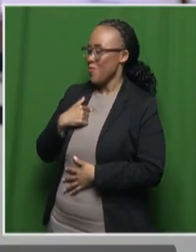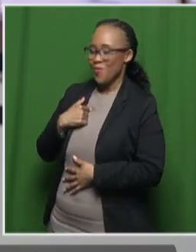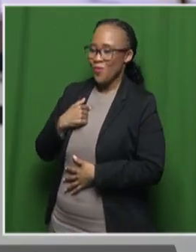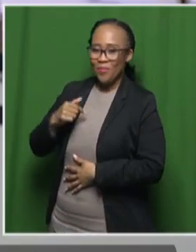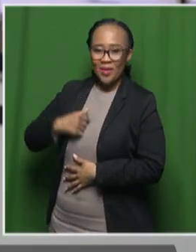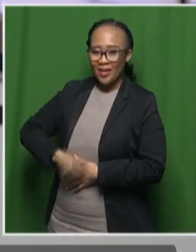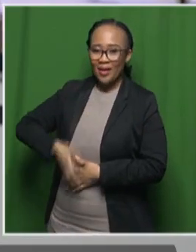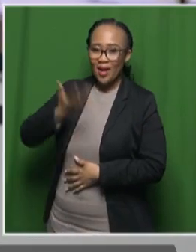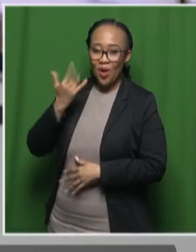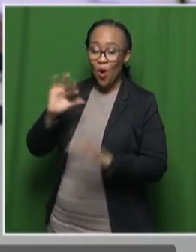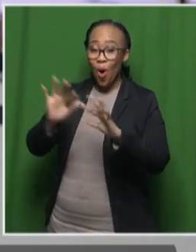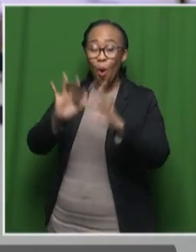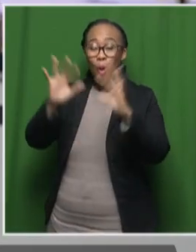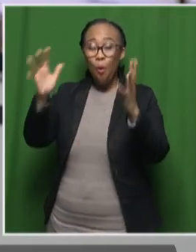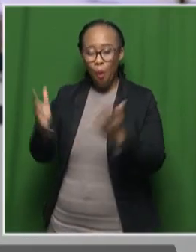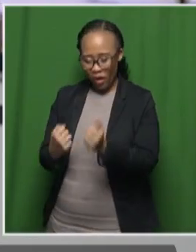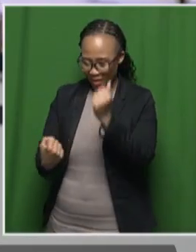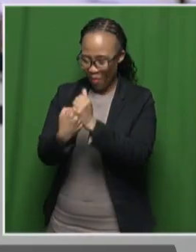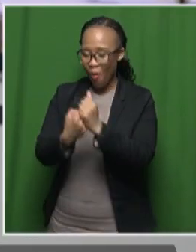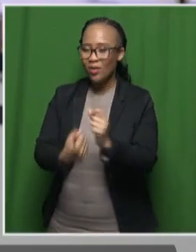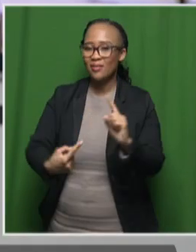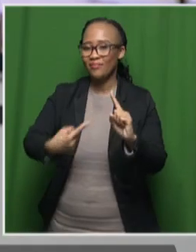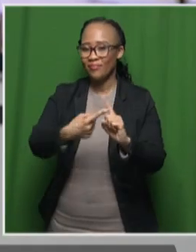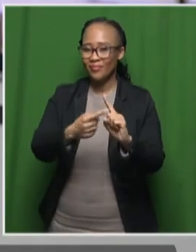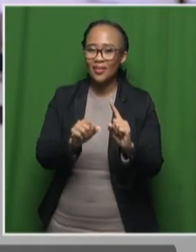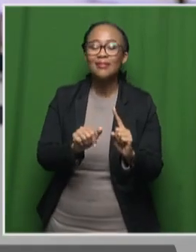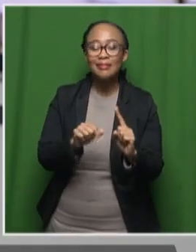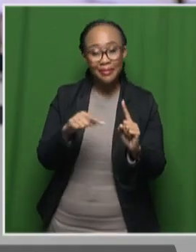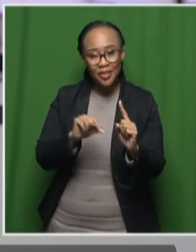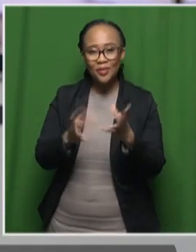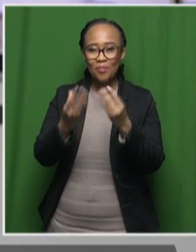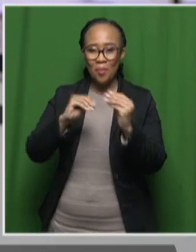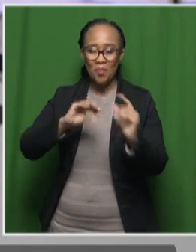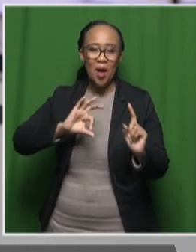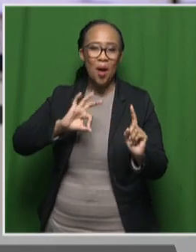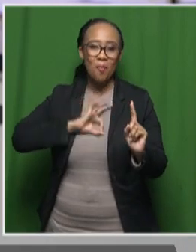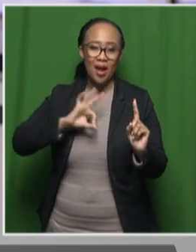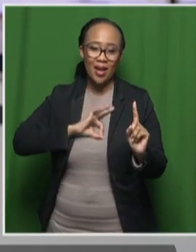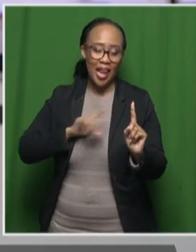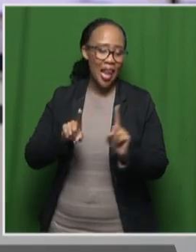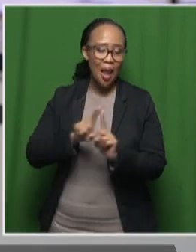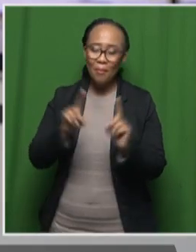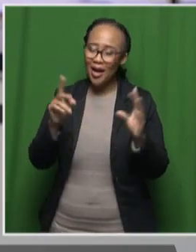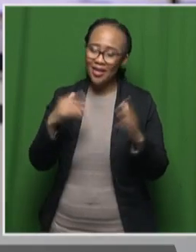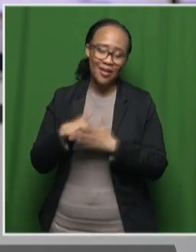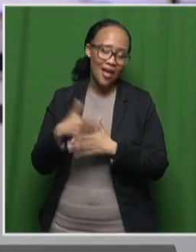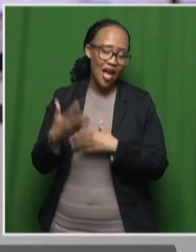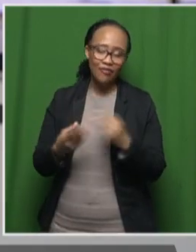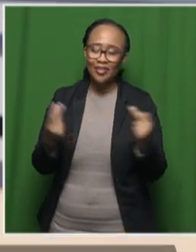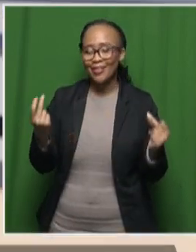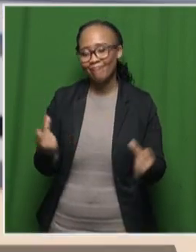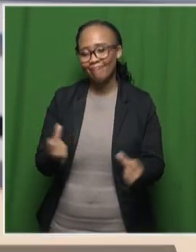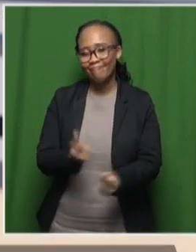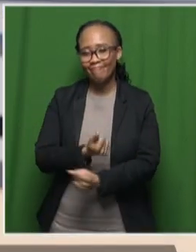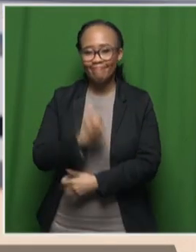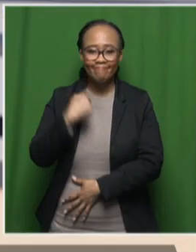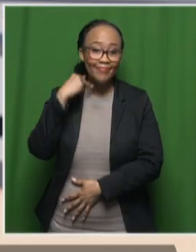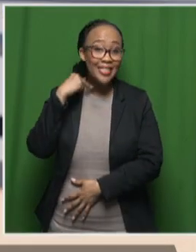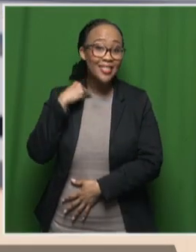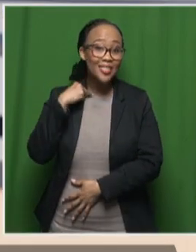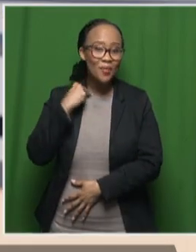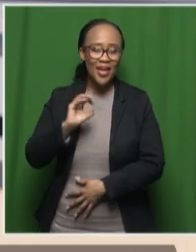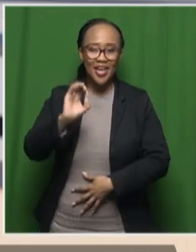I think the world was backing him to get that medal yesterday. Yeah. And to see him afterwards, it's disappointing. It is disappointing. I mean, you